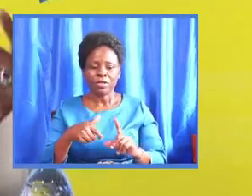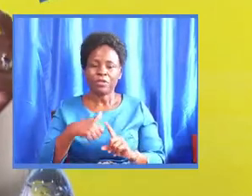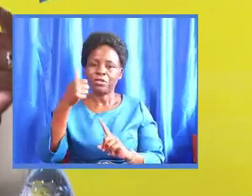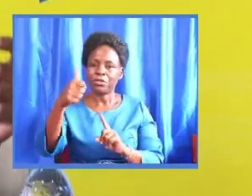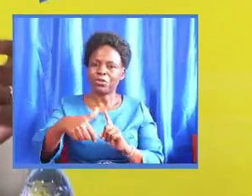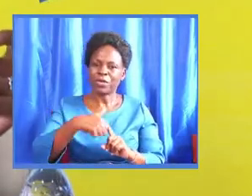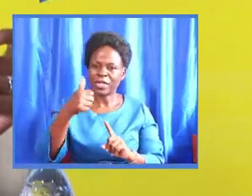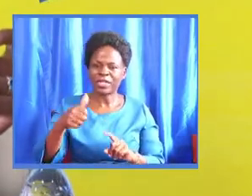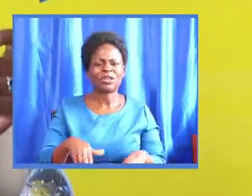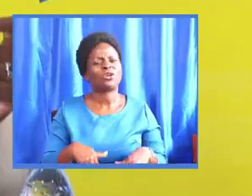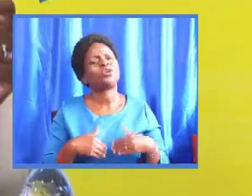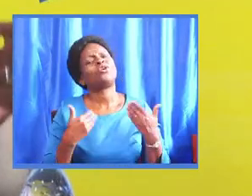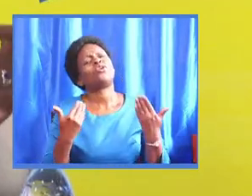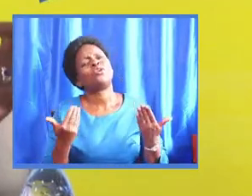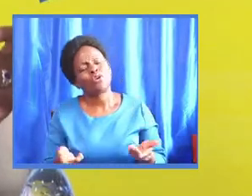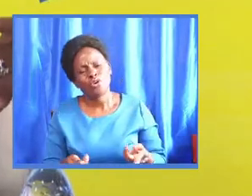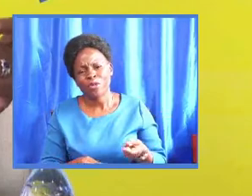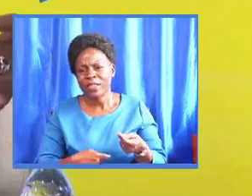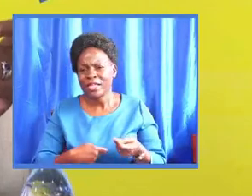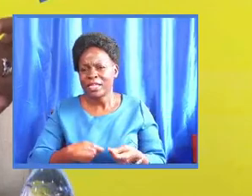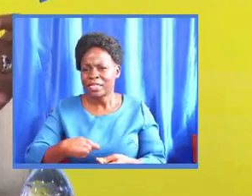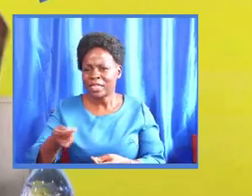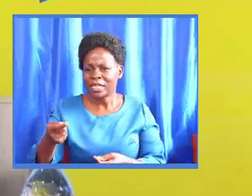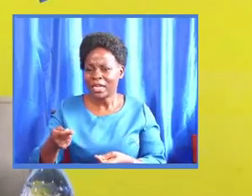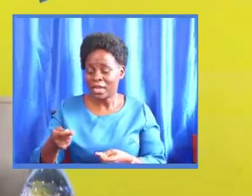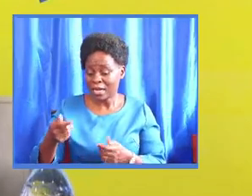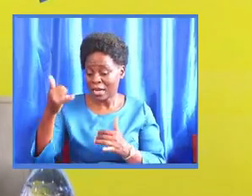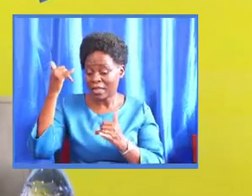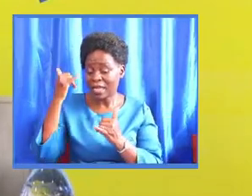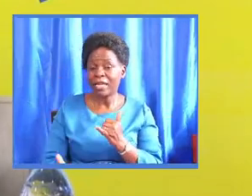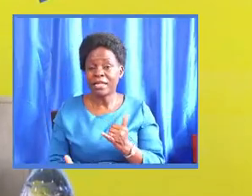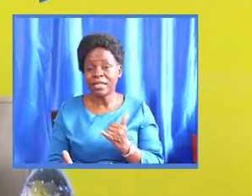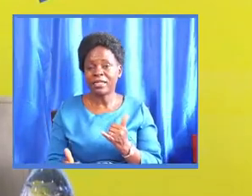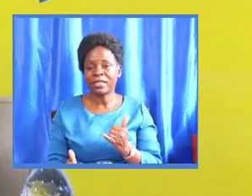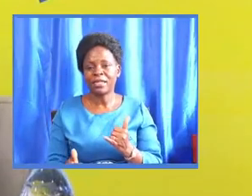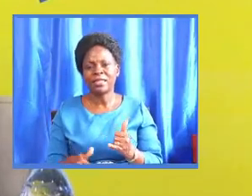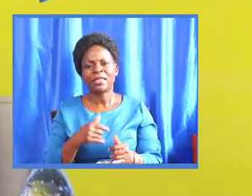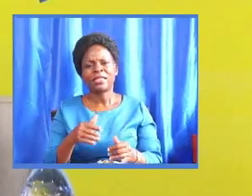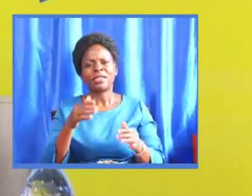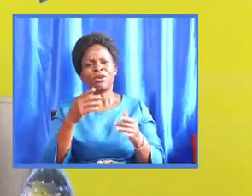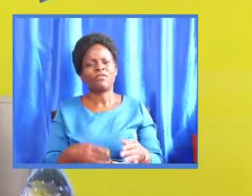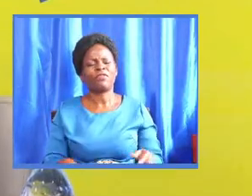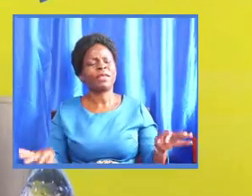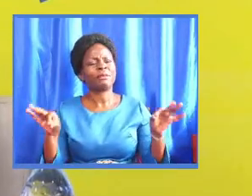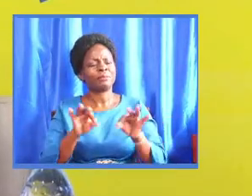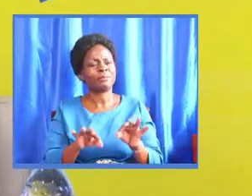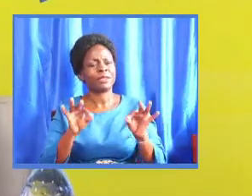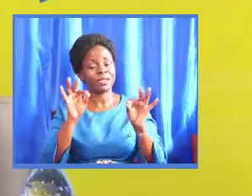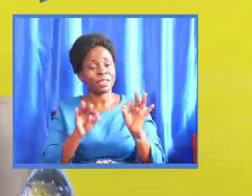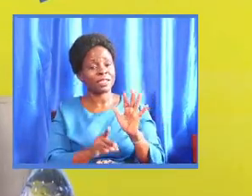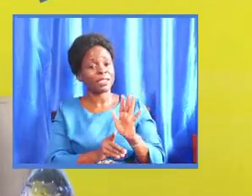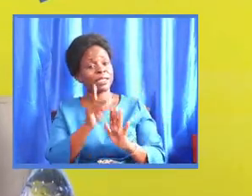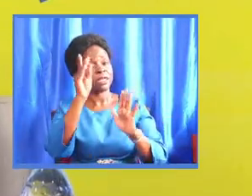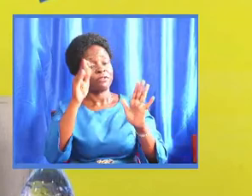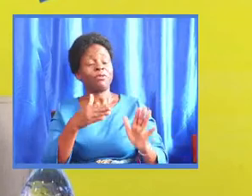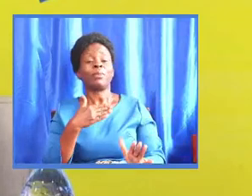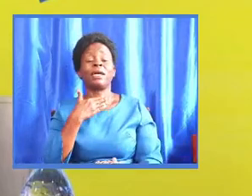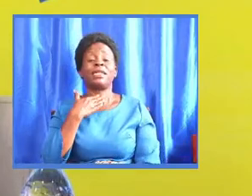or the sale price that you're going to get at the end. So these are all very important things that the developer really needs.